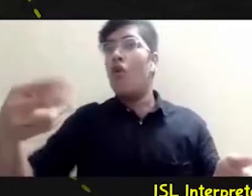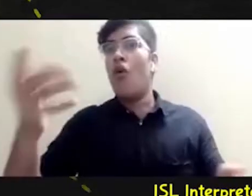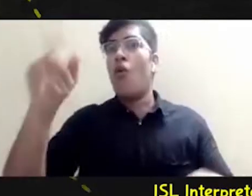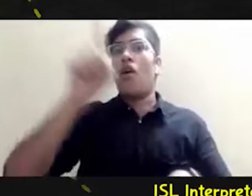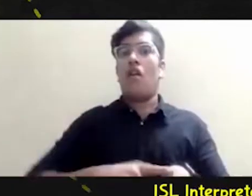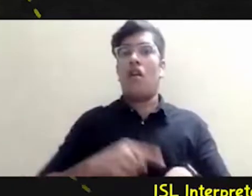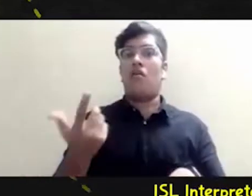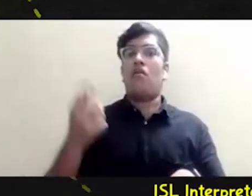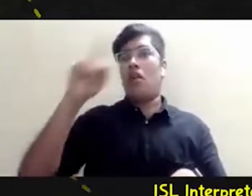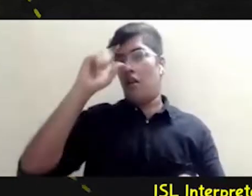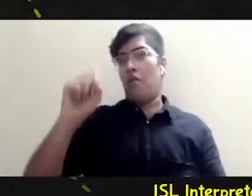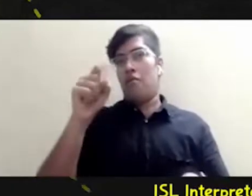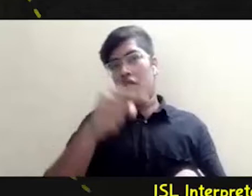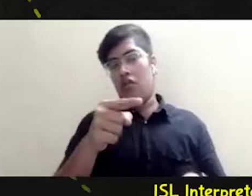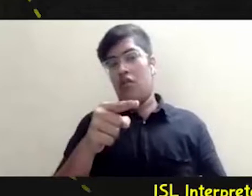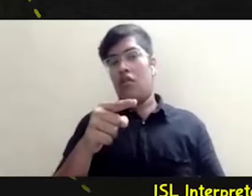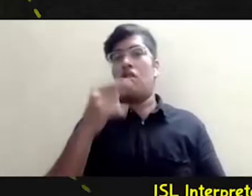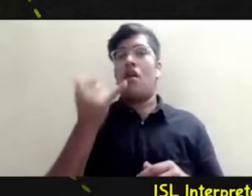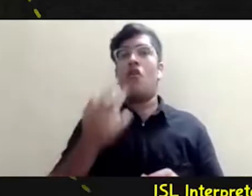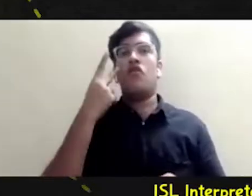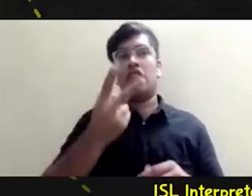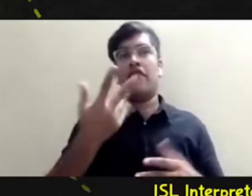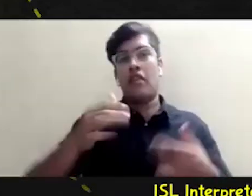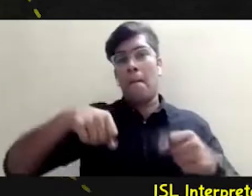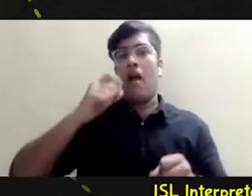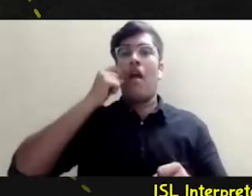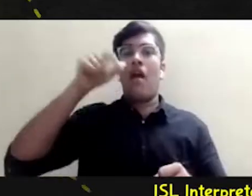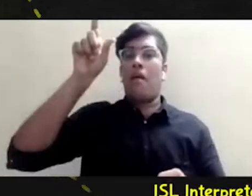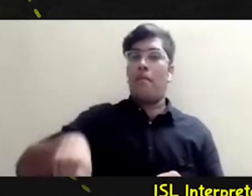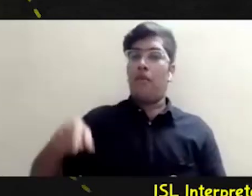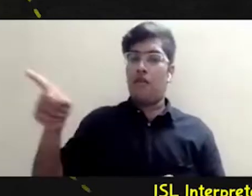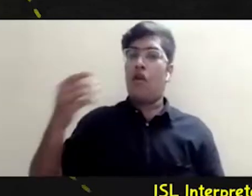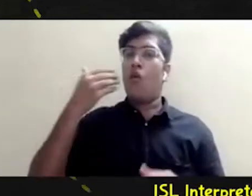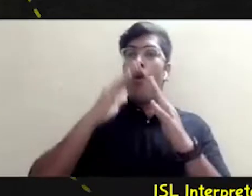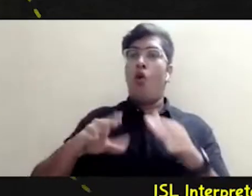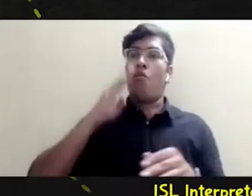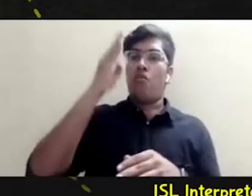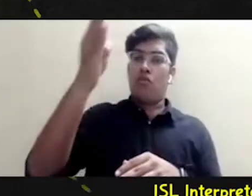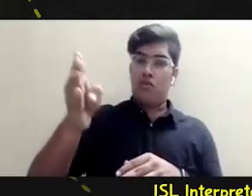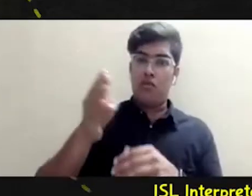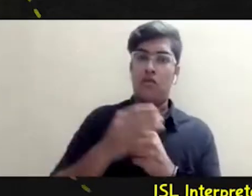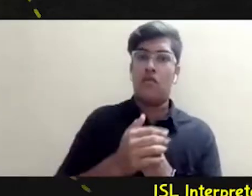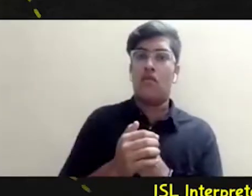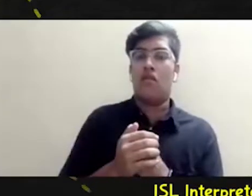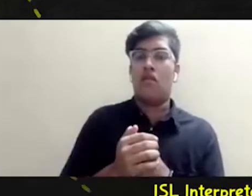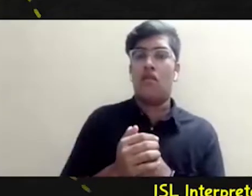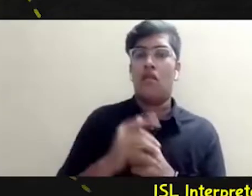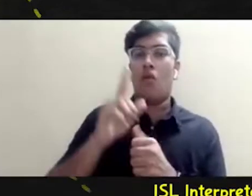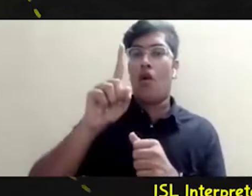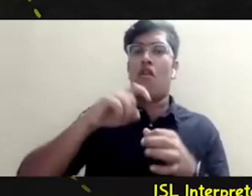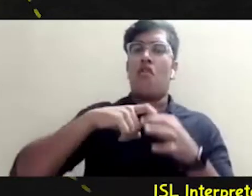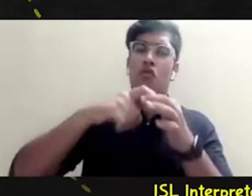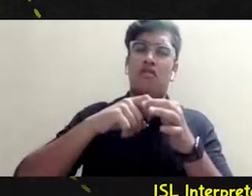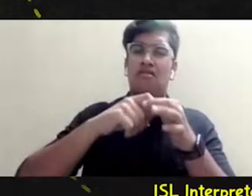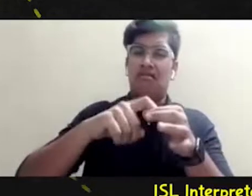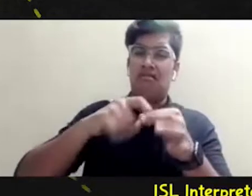and remembers you. And now he's seen you on a bike with a guy. And then when you enter your home, there will be this one whole round of questions fired